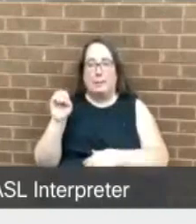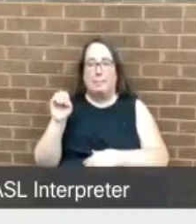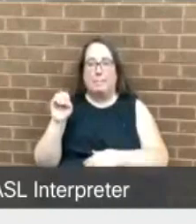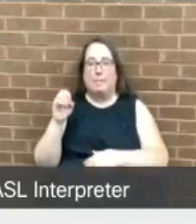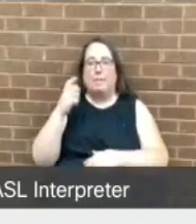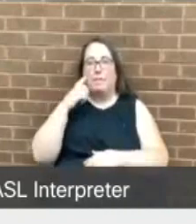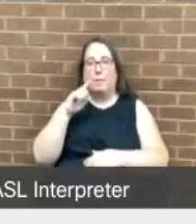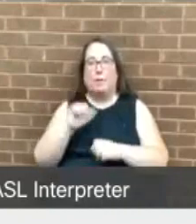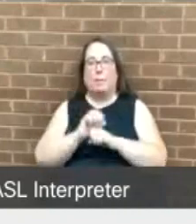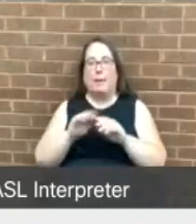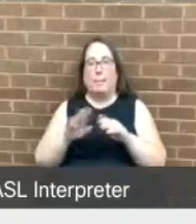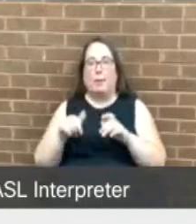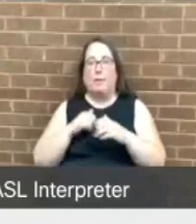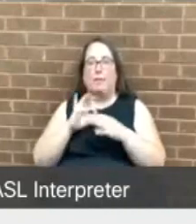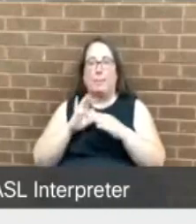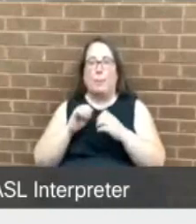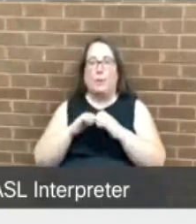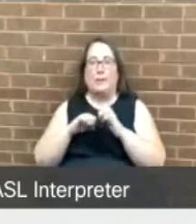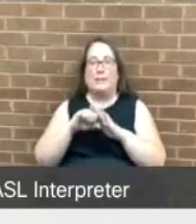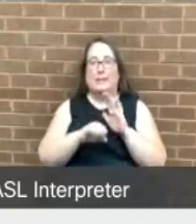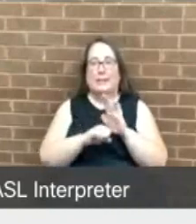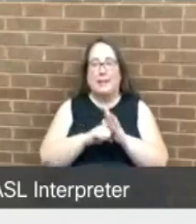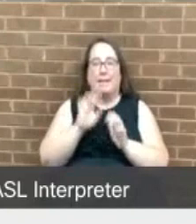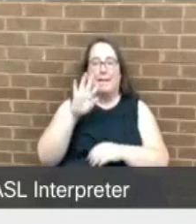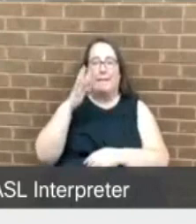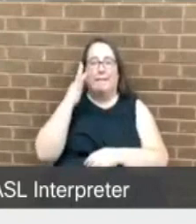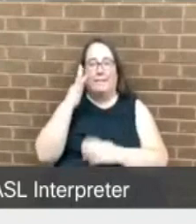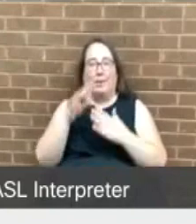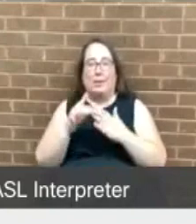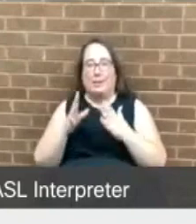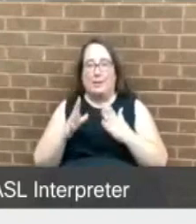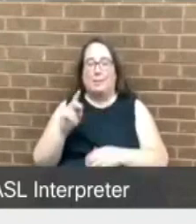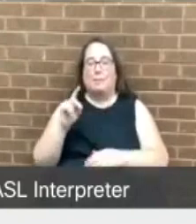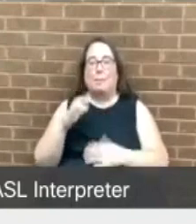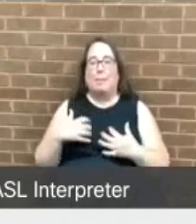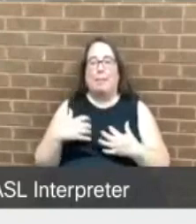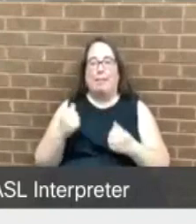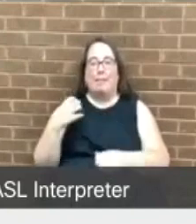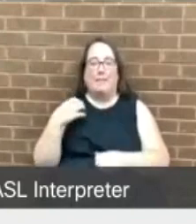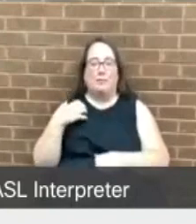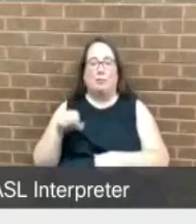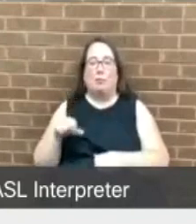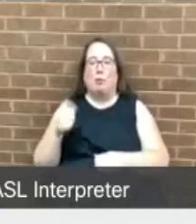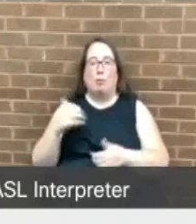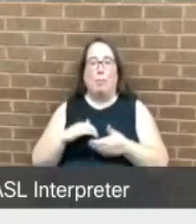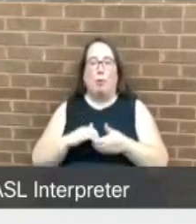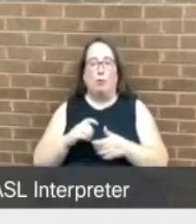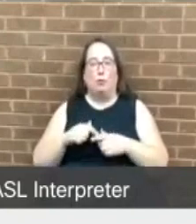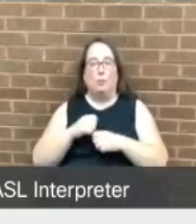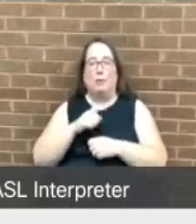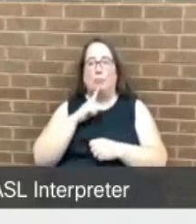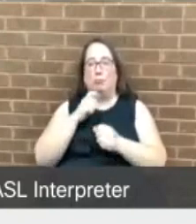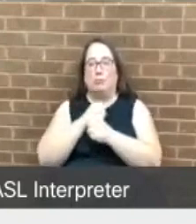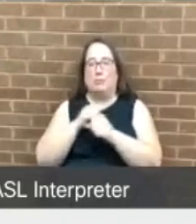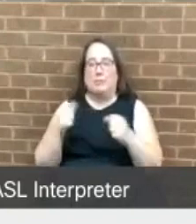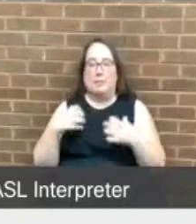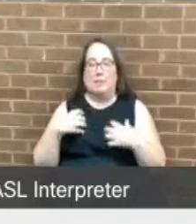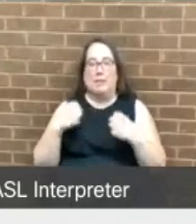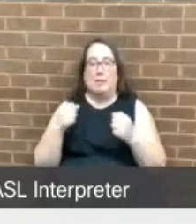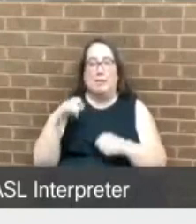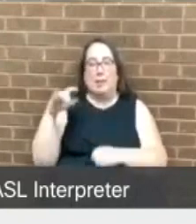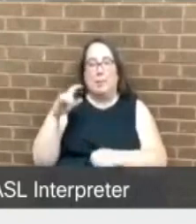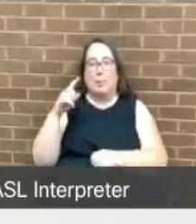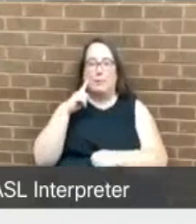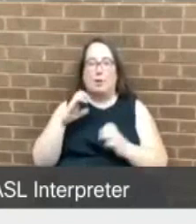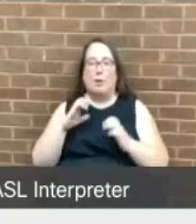pandemic, we've collaborated with the state, federal leaders, public health officials, and other partners to ensure safe, healthy airports for our